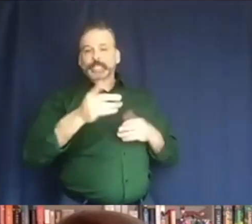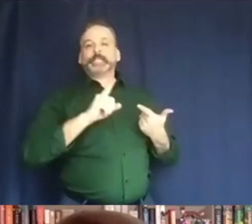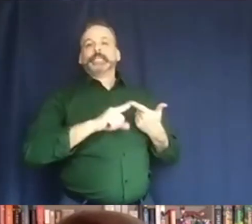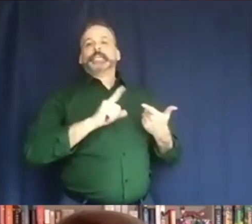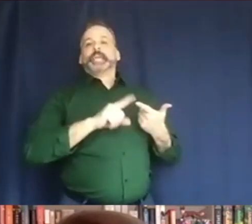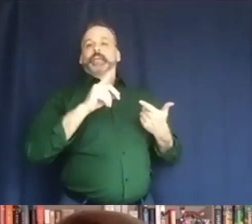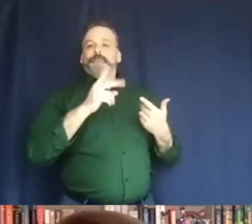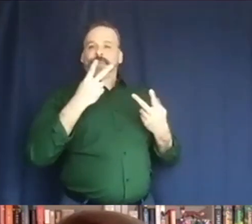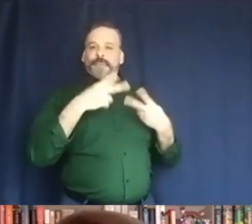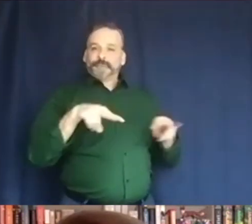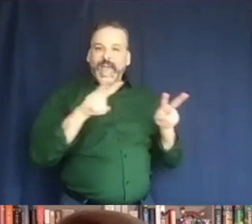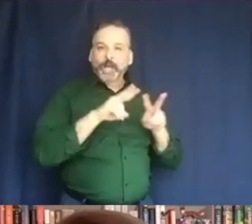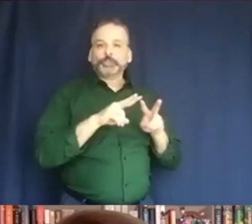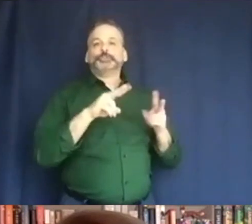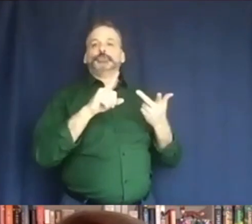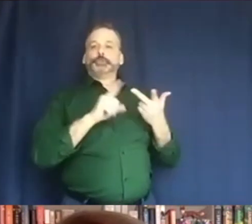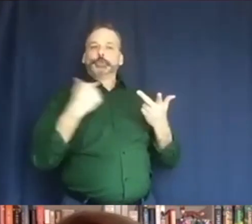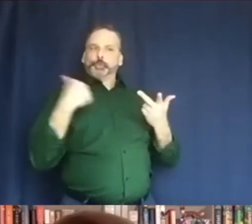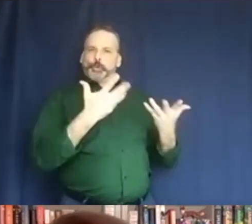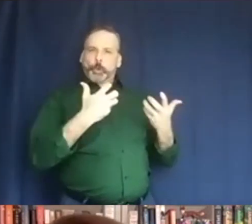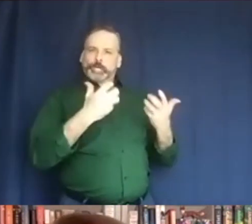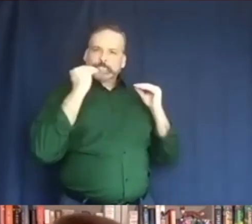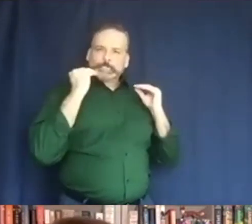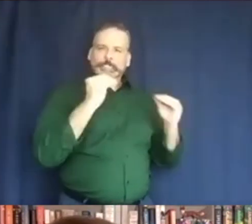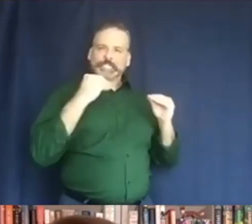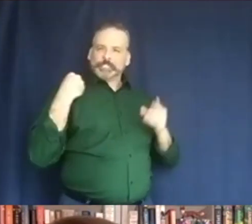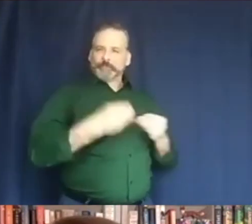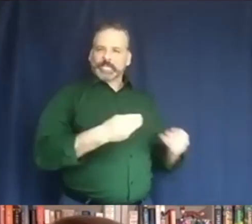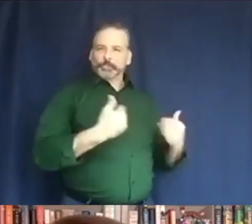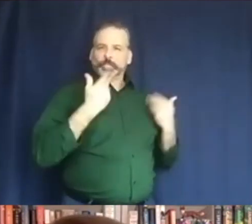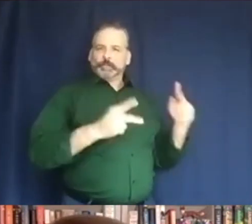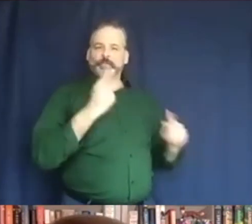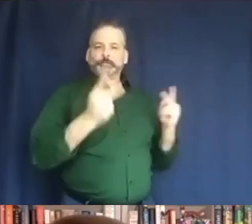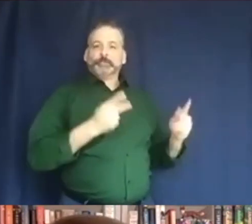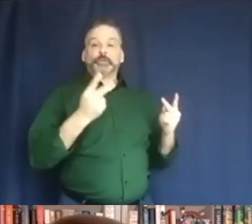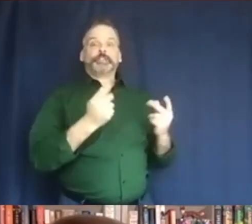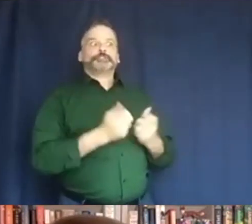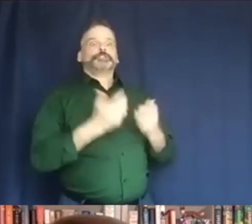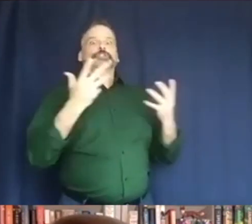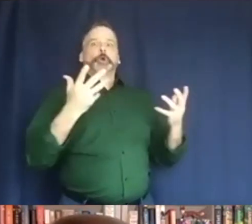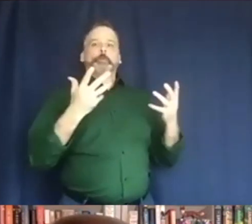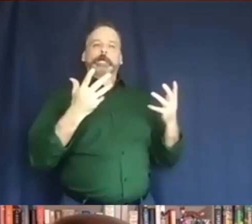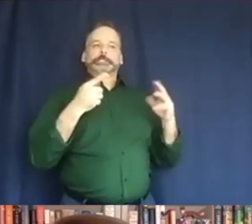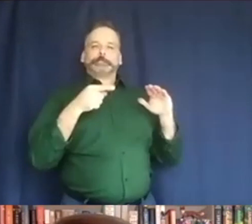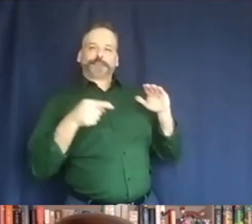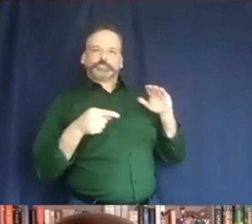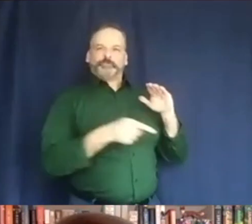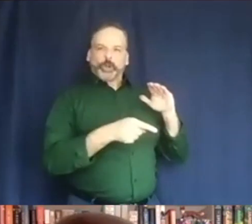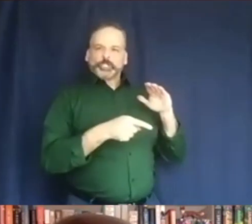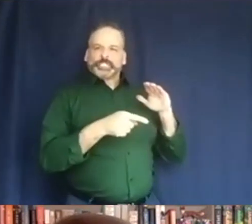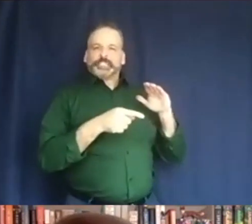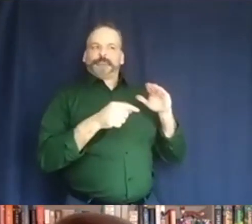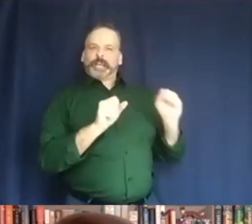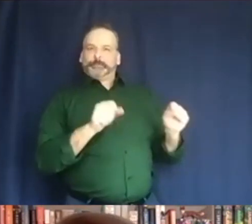pass down, especially to young people. I think there's so much like subversive possibility in mythology and retelling it,